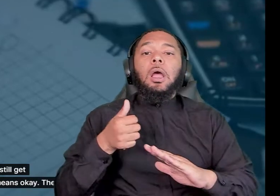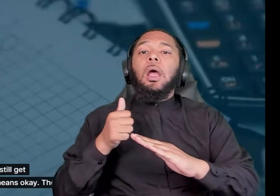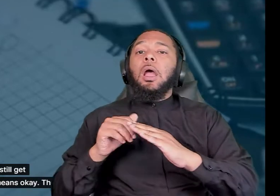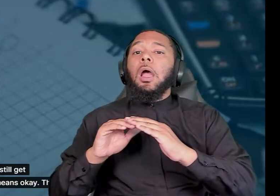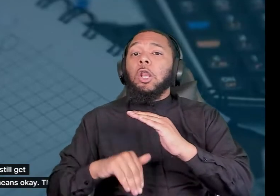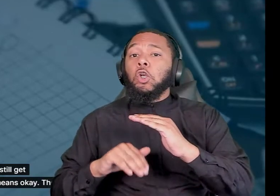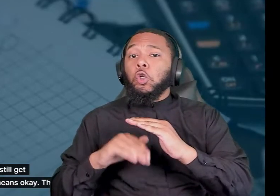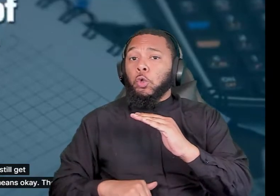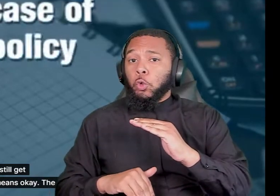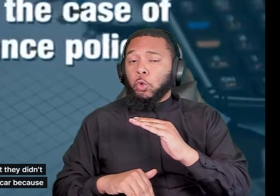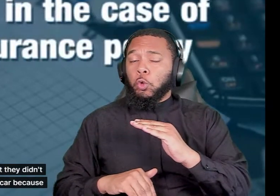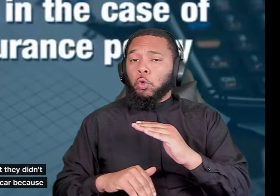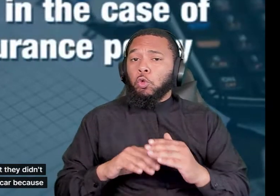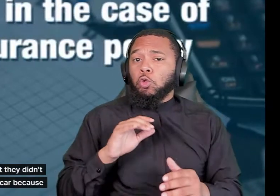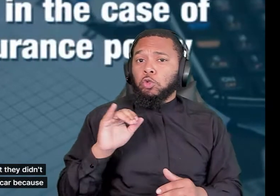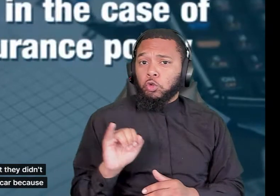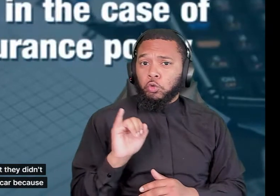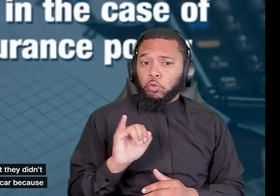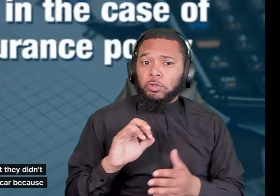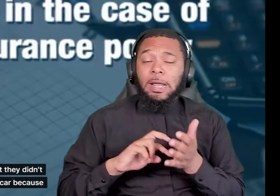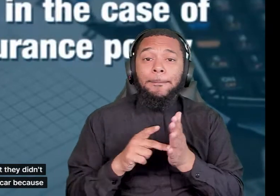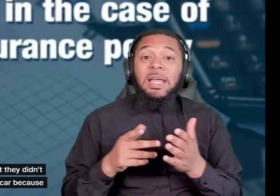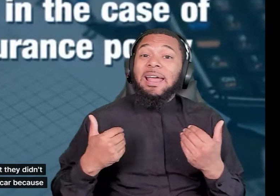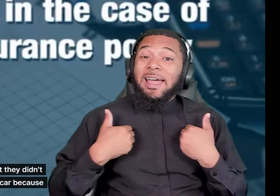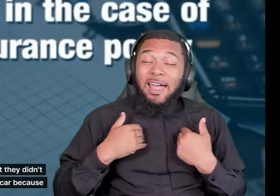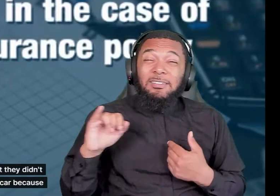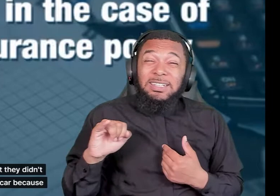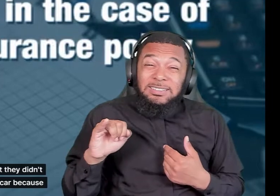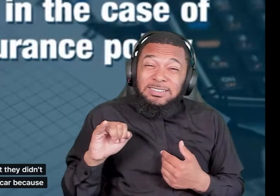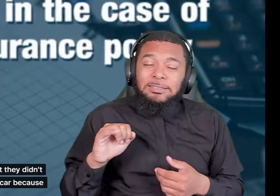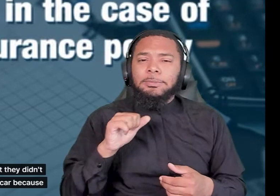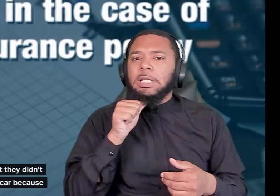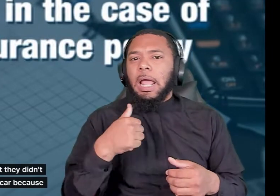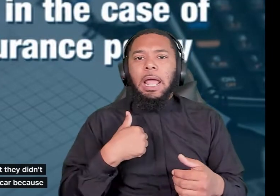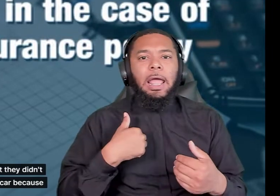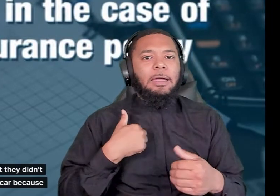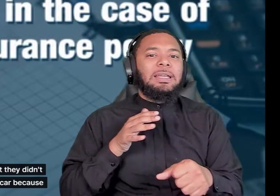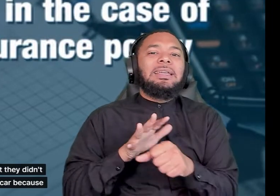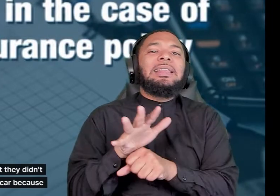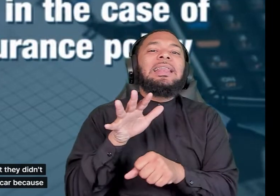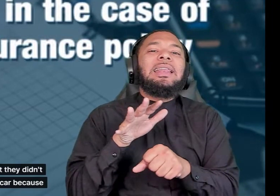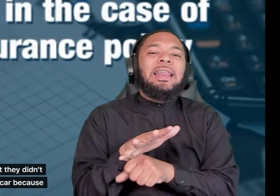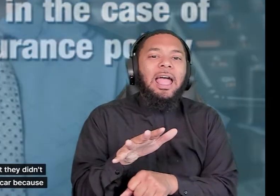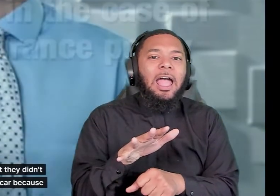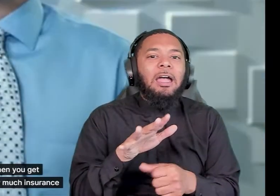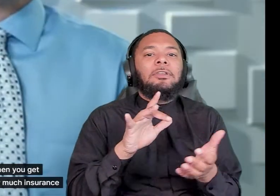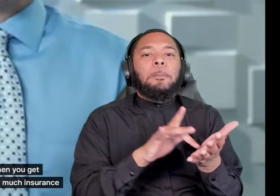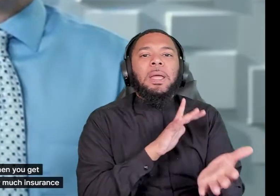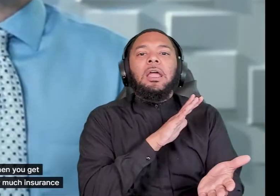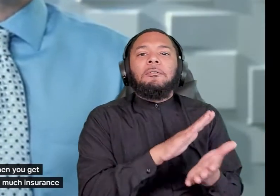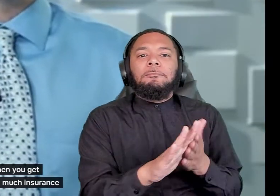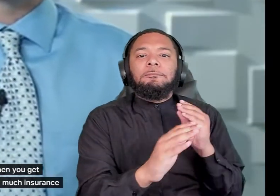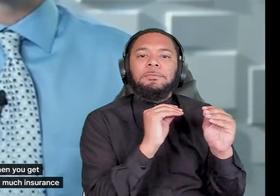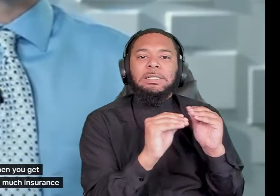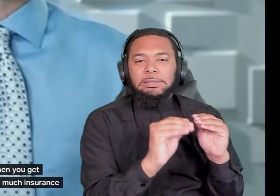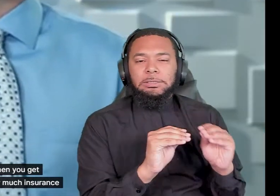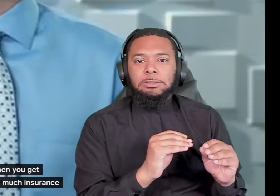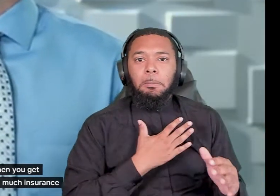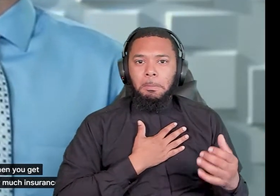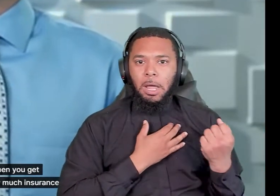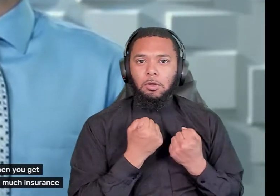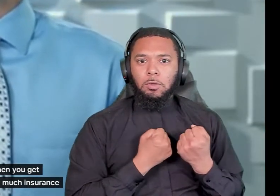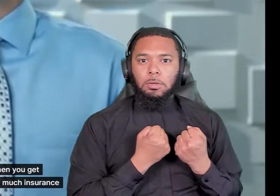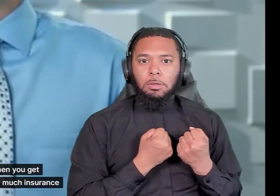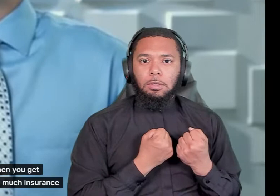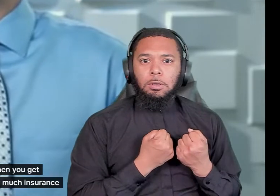Underinsured means, okay, the person had insurance, but they didn't have enough to cover my car. Because what's going to happen when you get auto